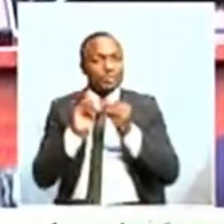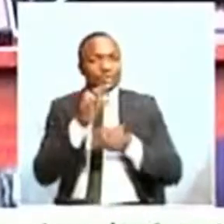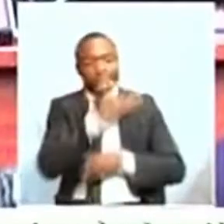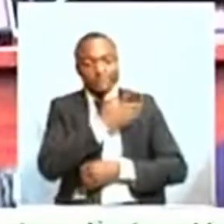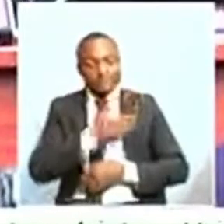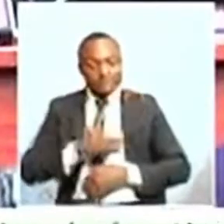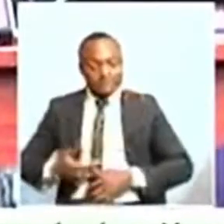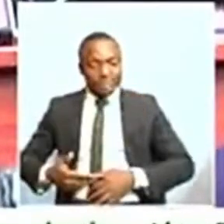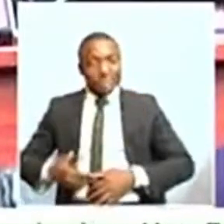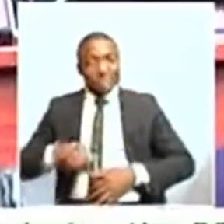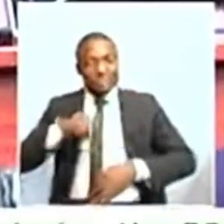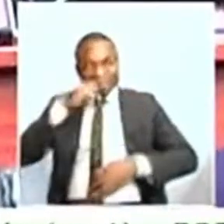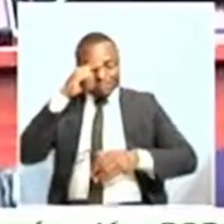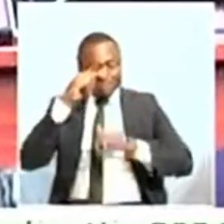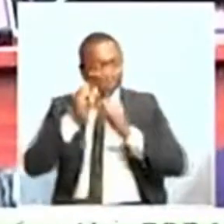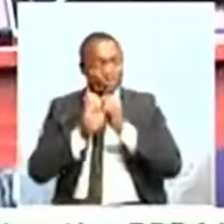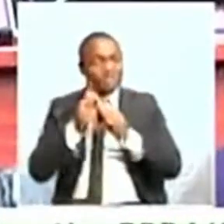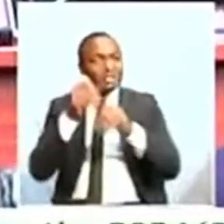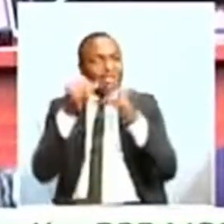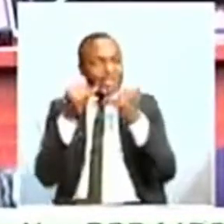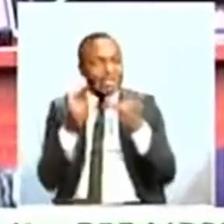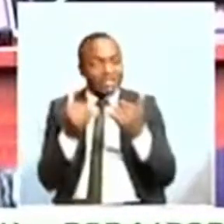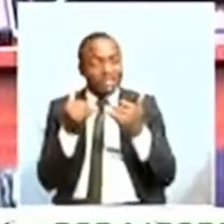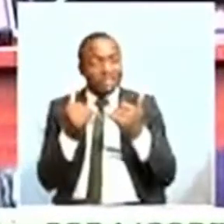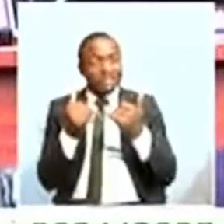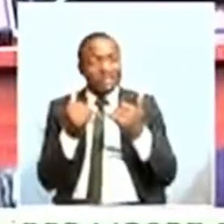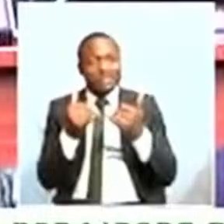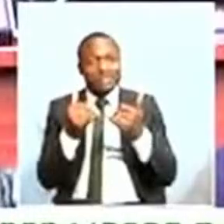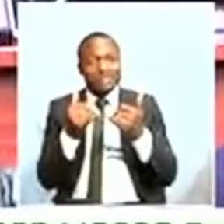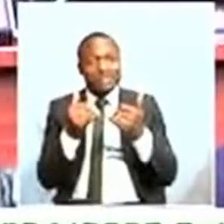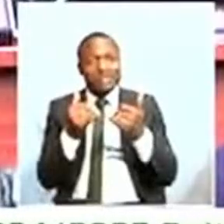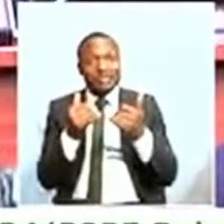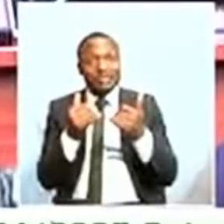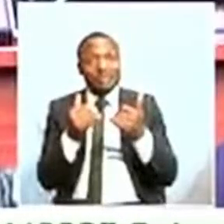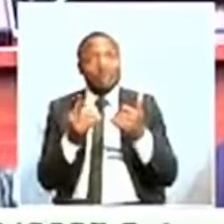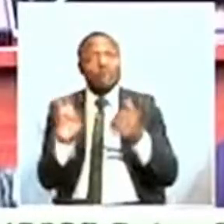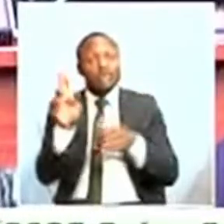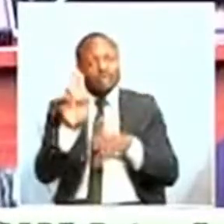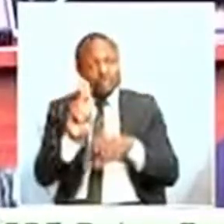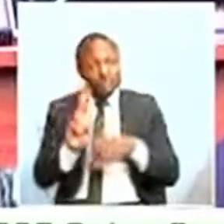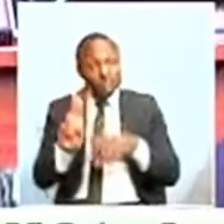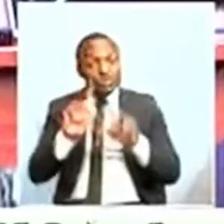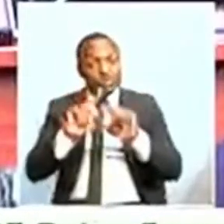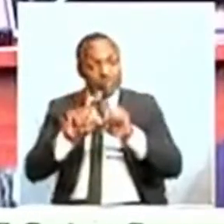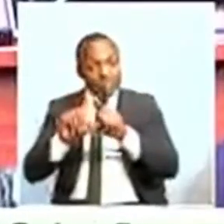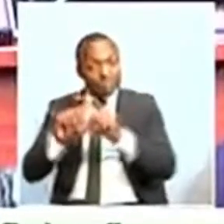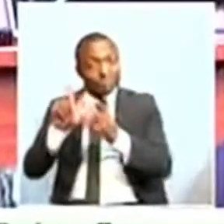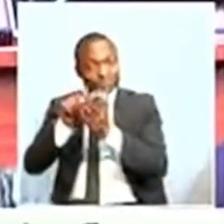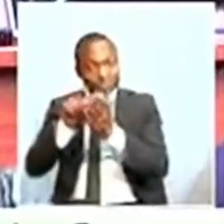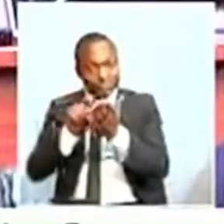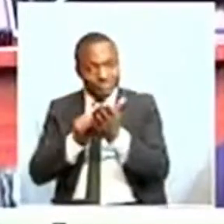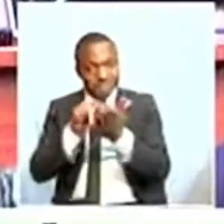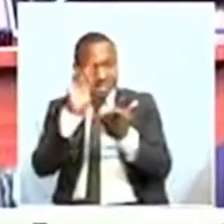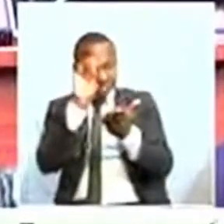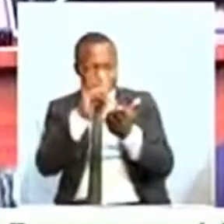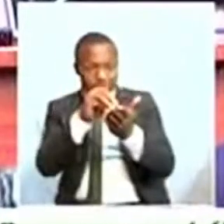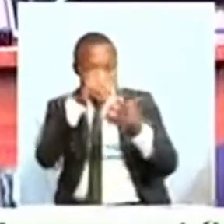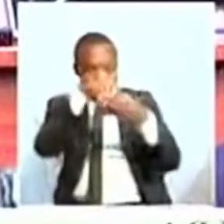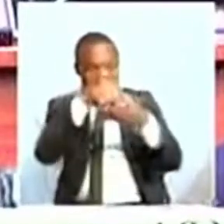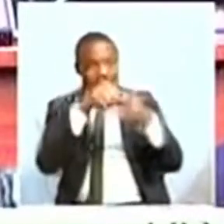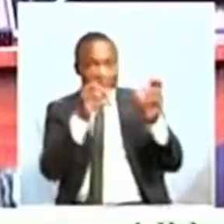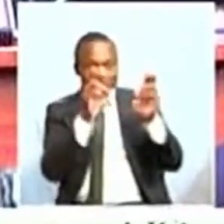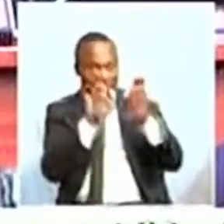now we are invoking the various punitive measures we put in those contracts.